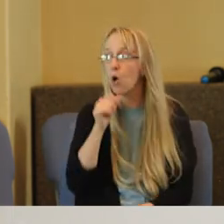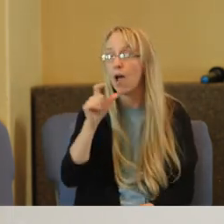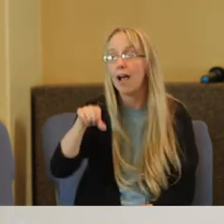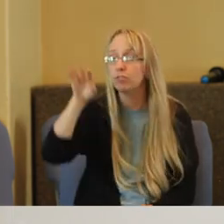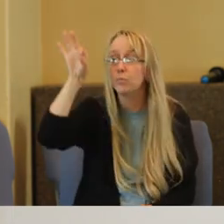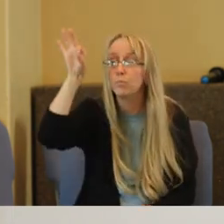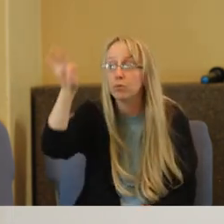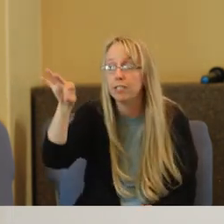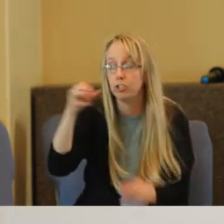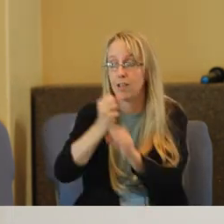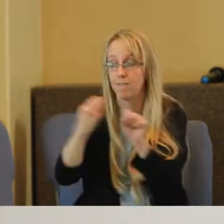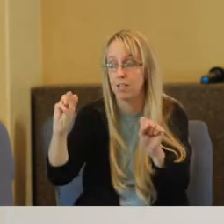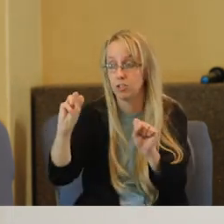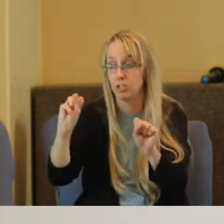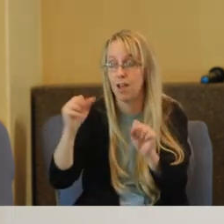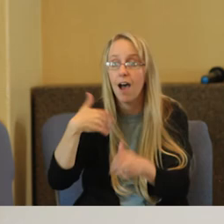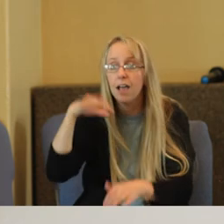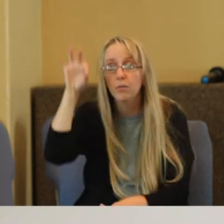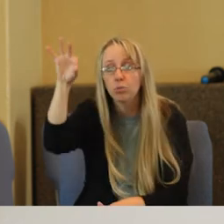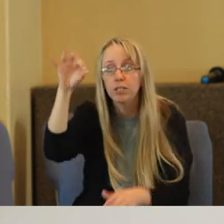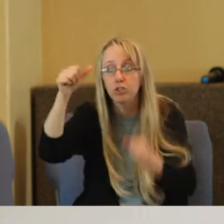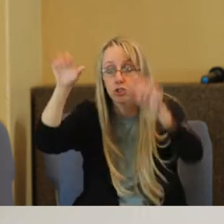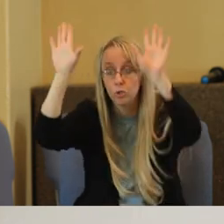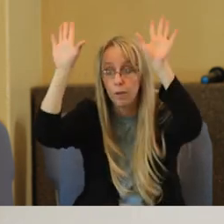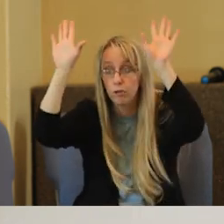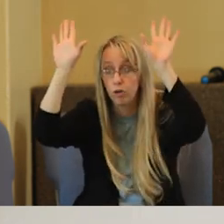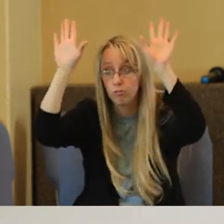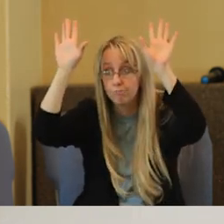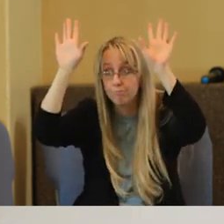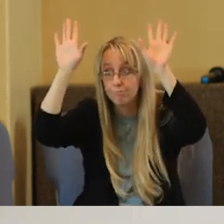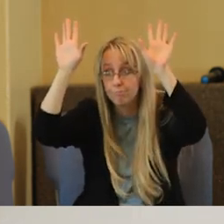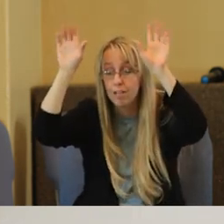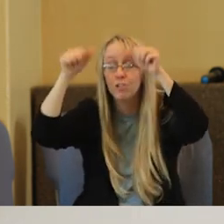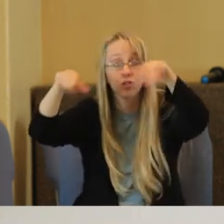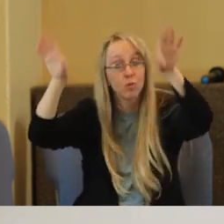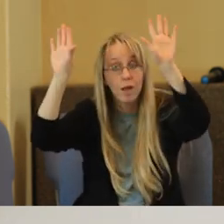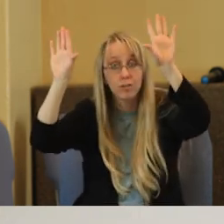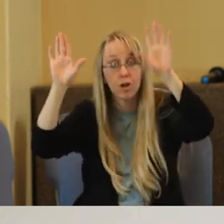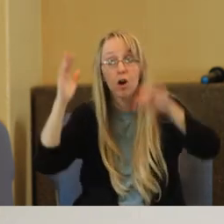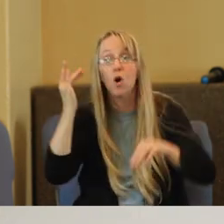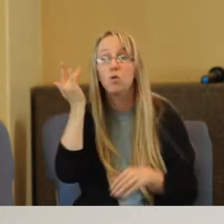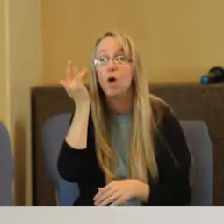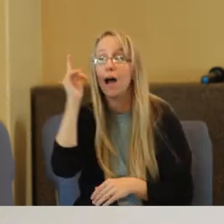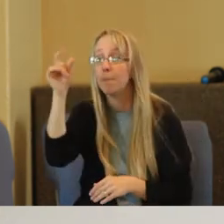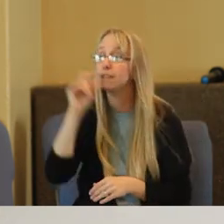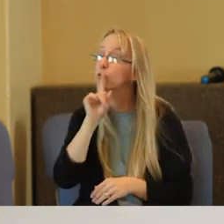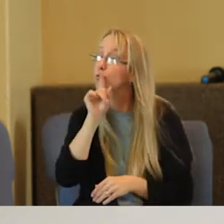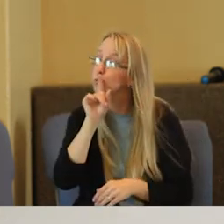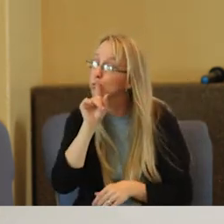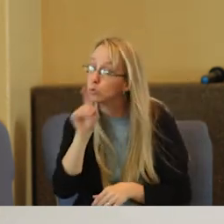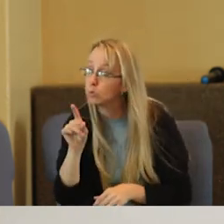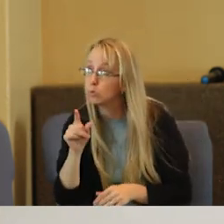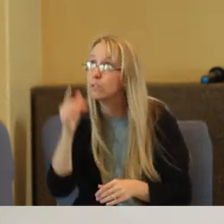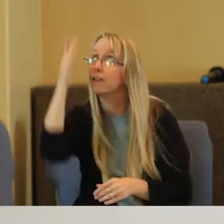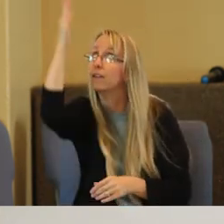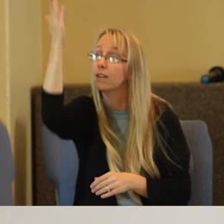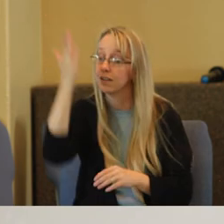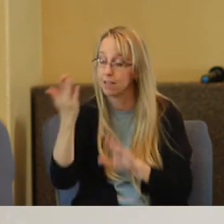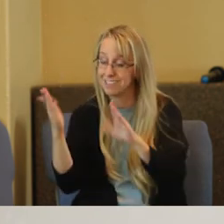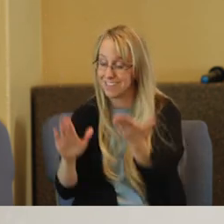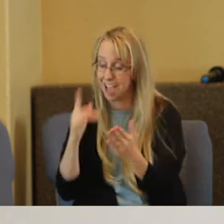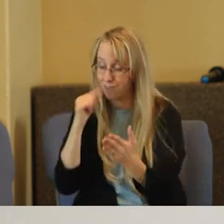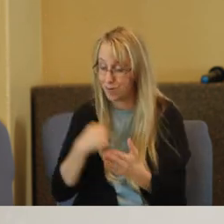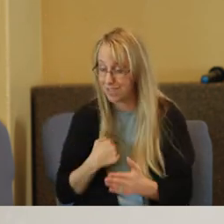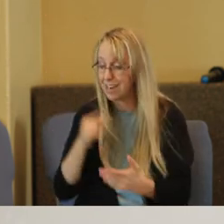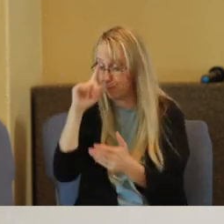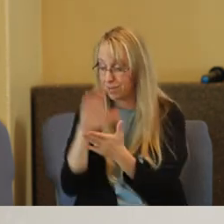preach surrendership. I preach surrendership because if he truly has died for me and I believe that, what in